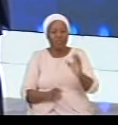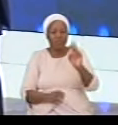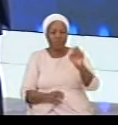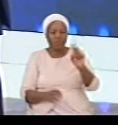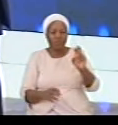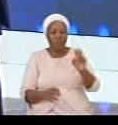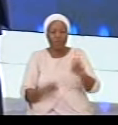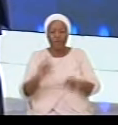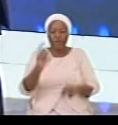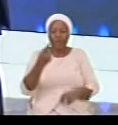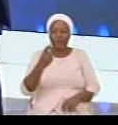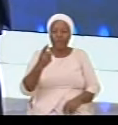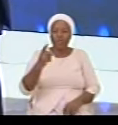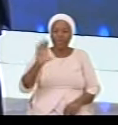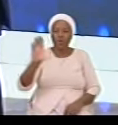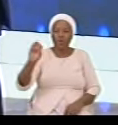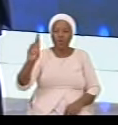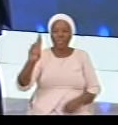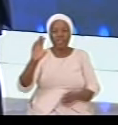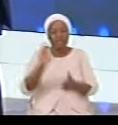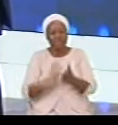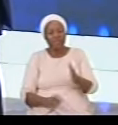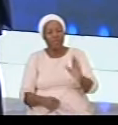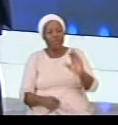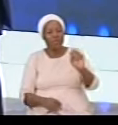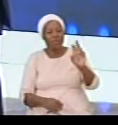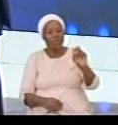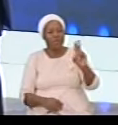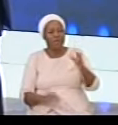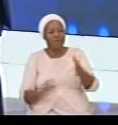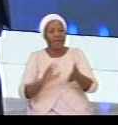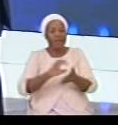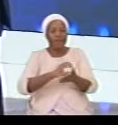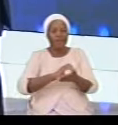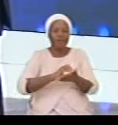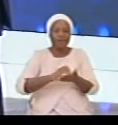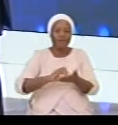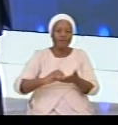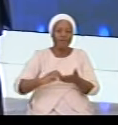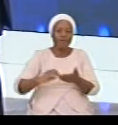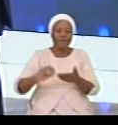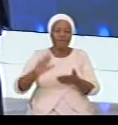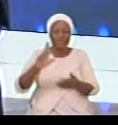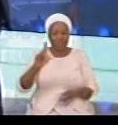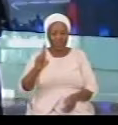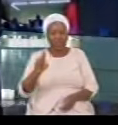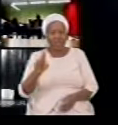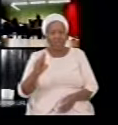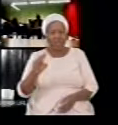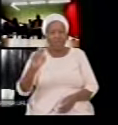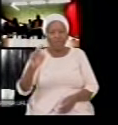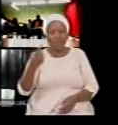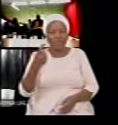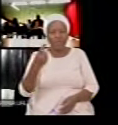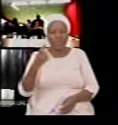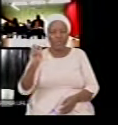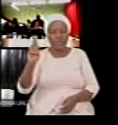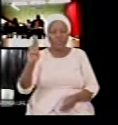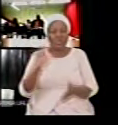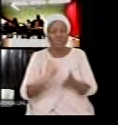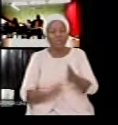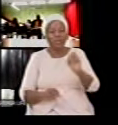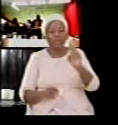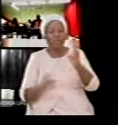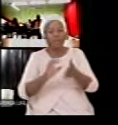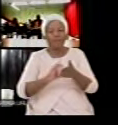12. 1 Corinthians chapter 12. I'm reading from verse 31. 1 Corinthians chapter 12, verse